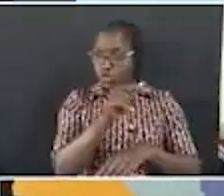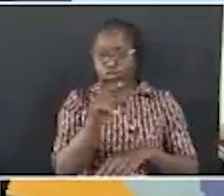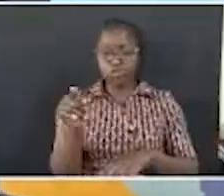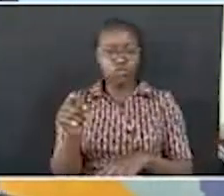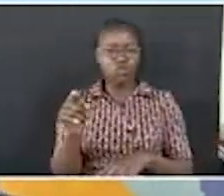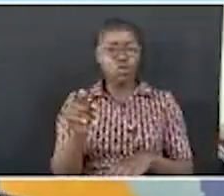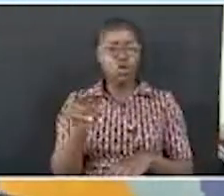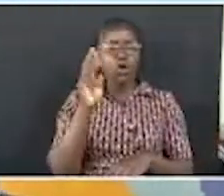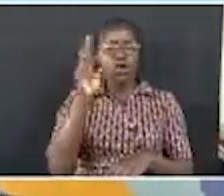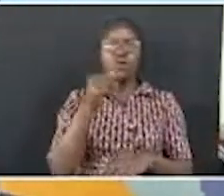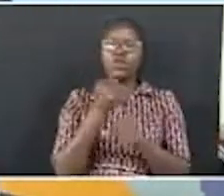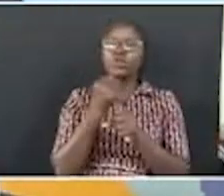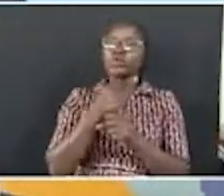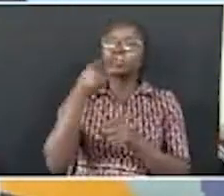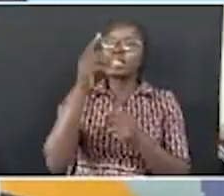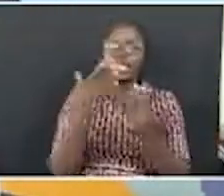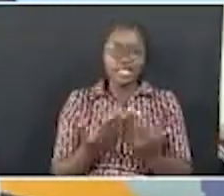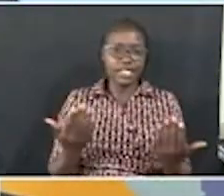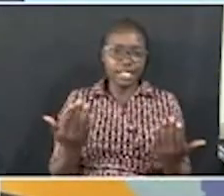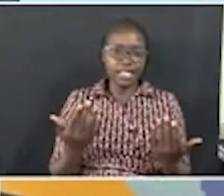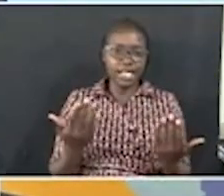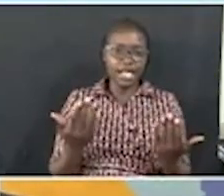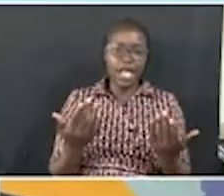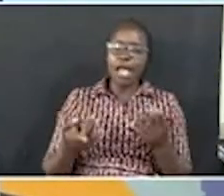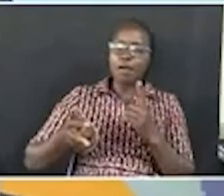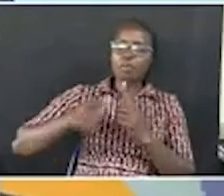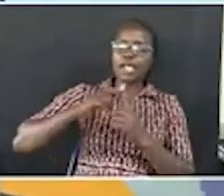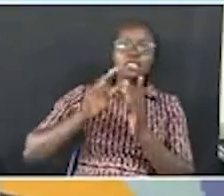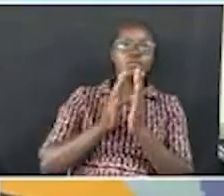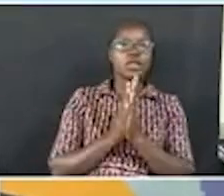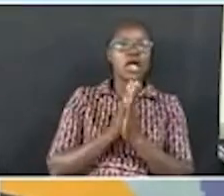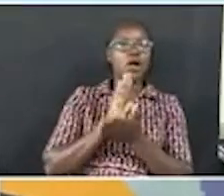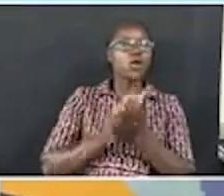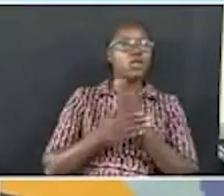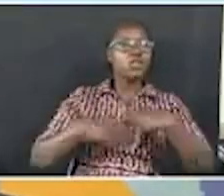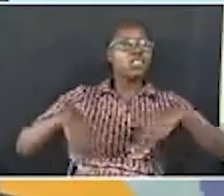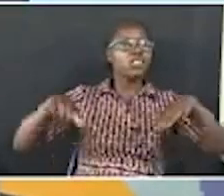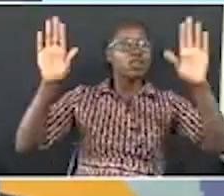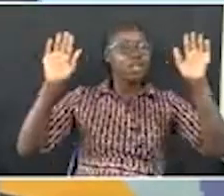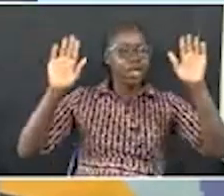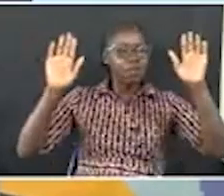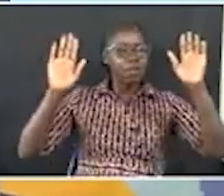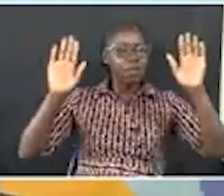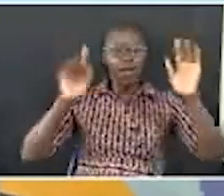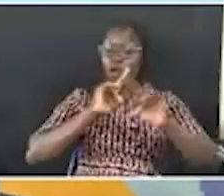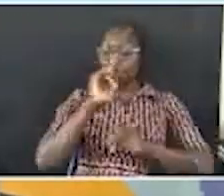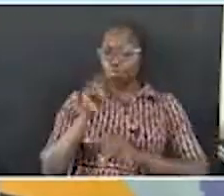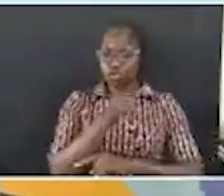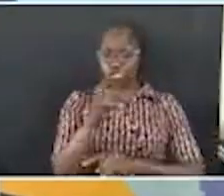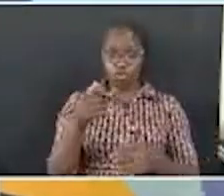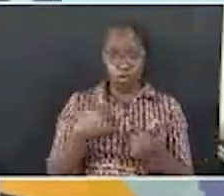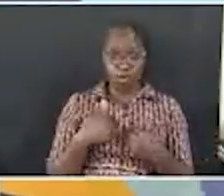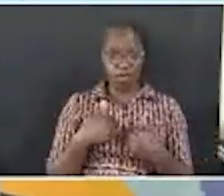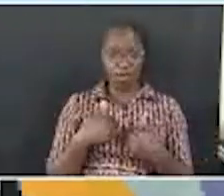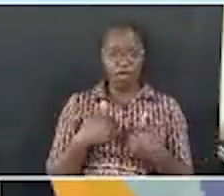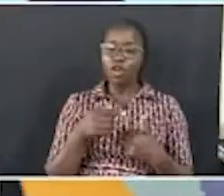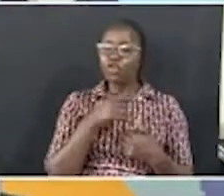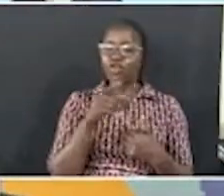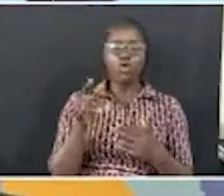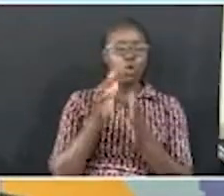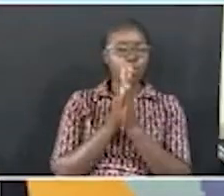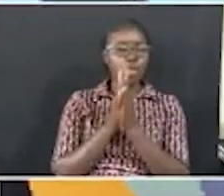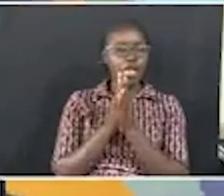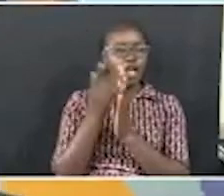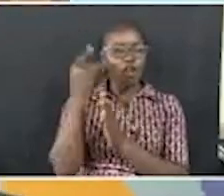you. Will you do the right thing plus prayer without giving up? I have a question for you. Do you